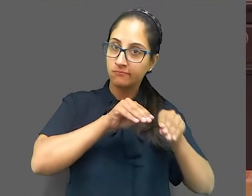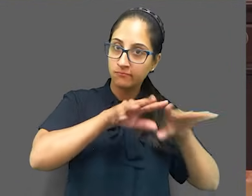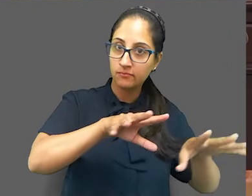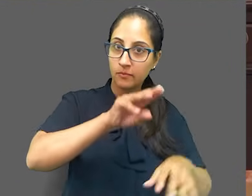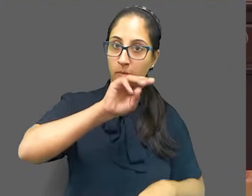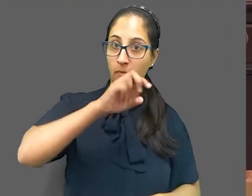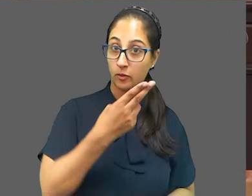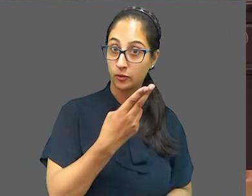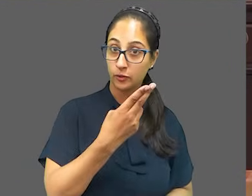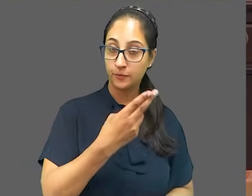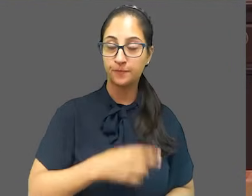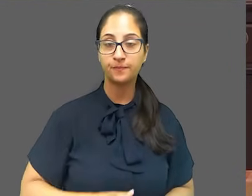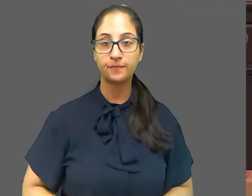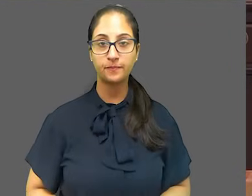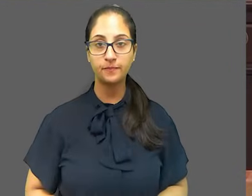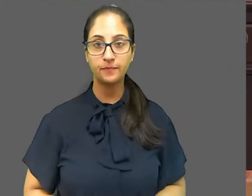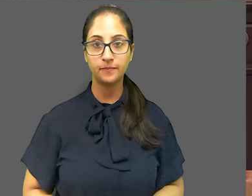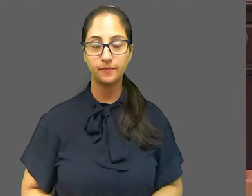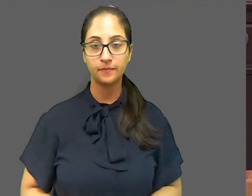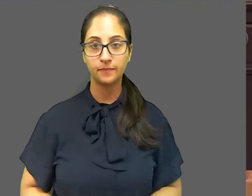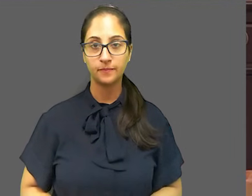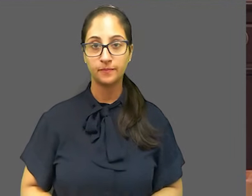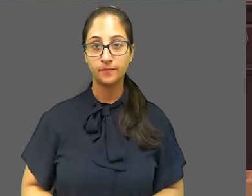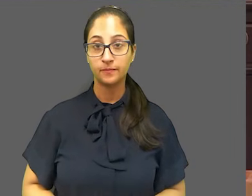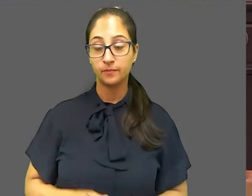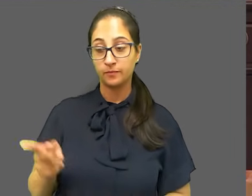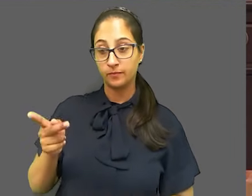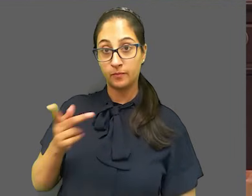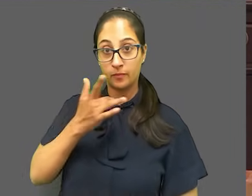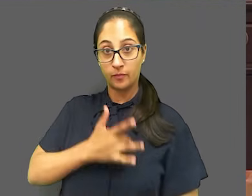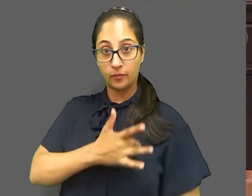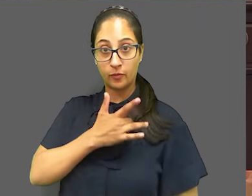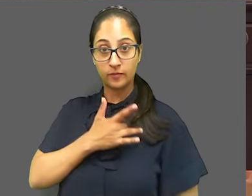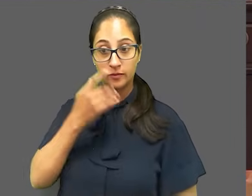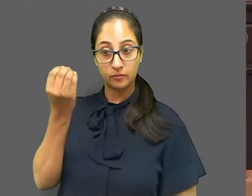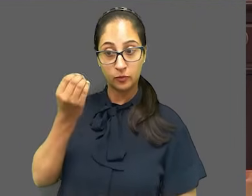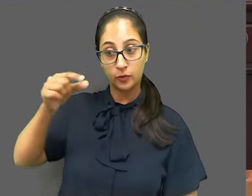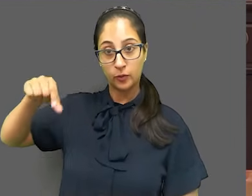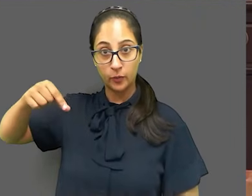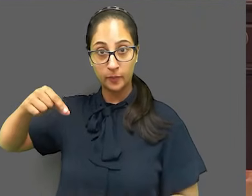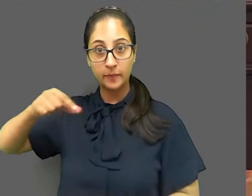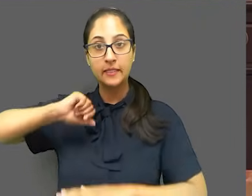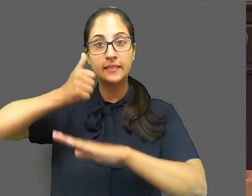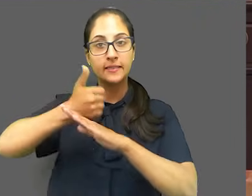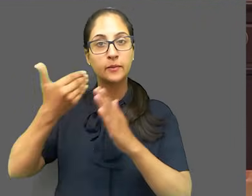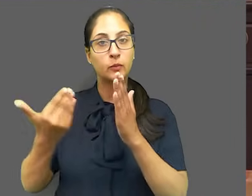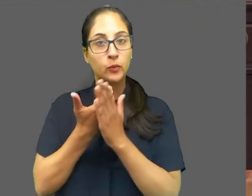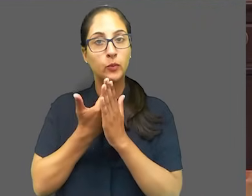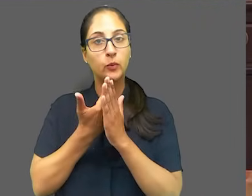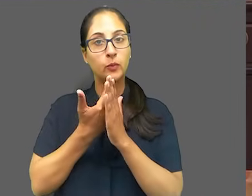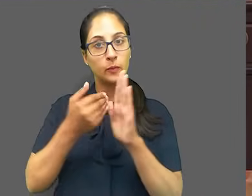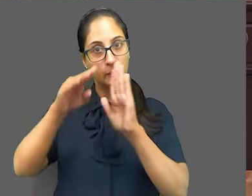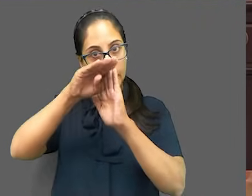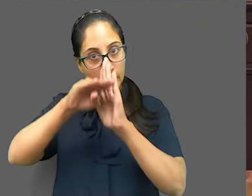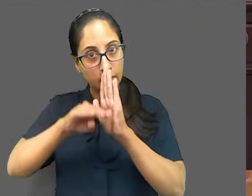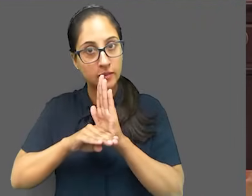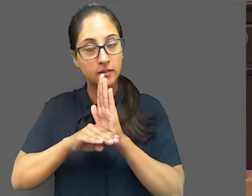Both provinces have recently introduced new public health measures to attempt to limit the